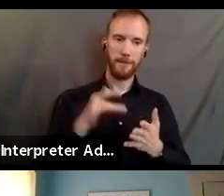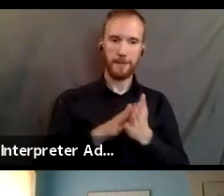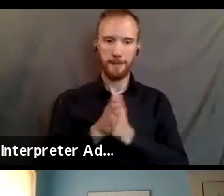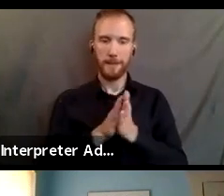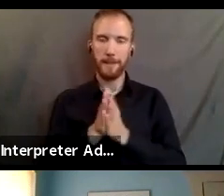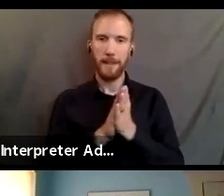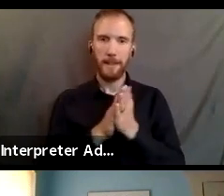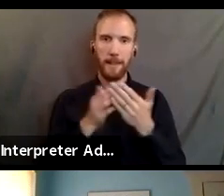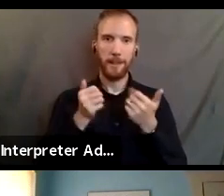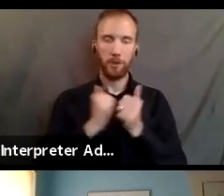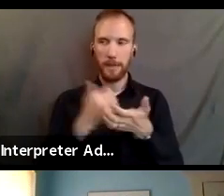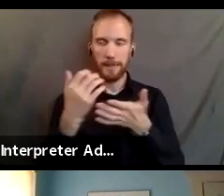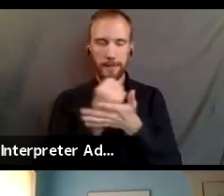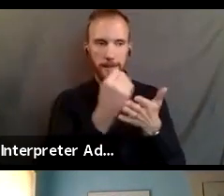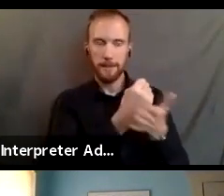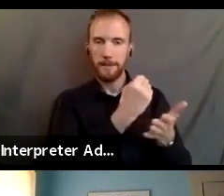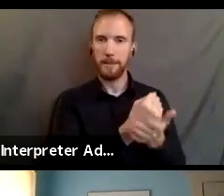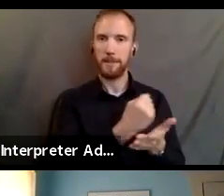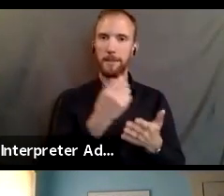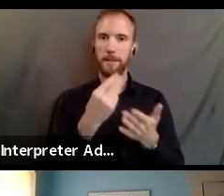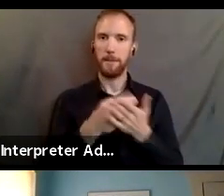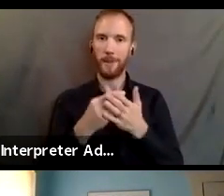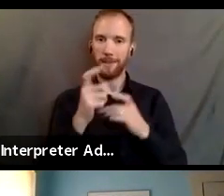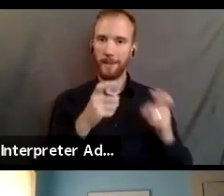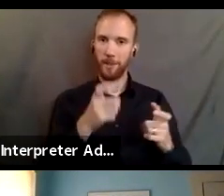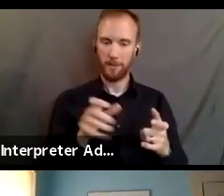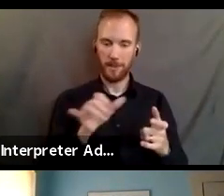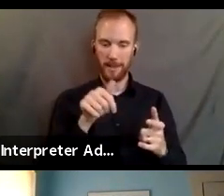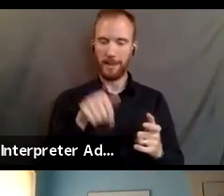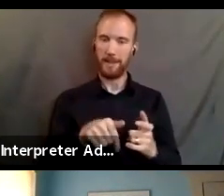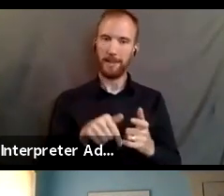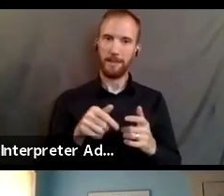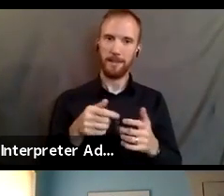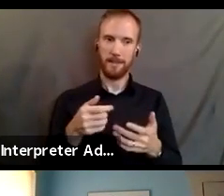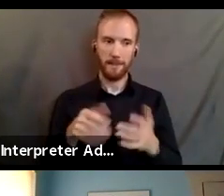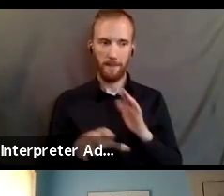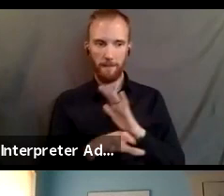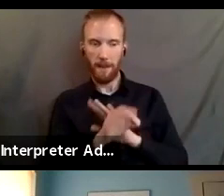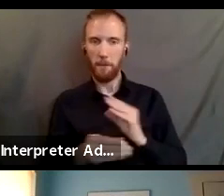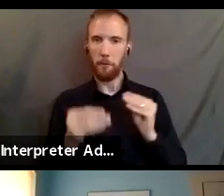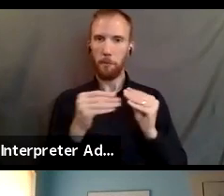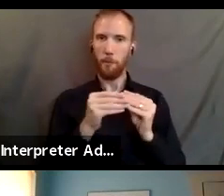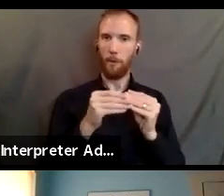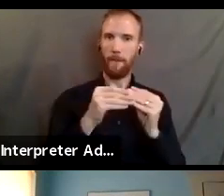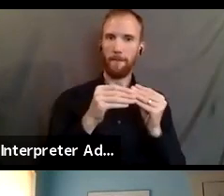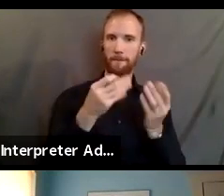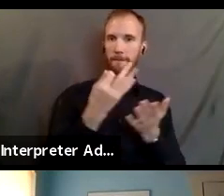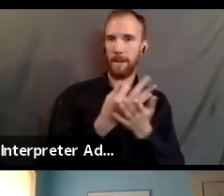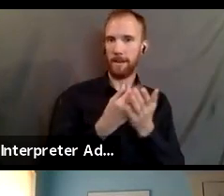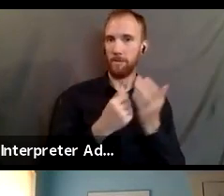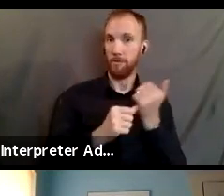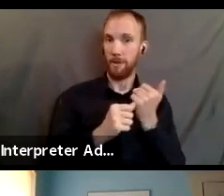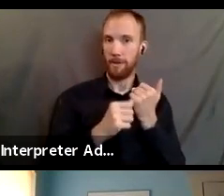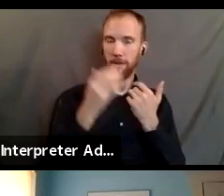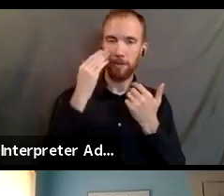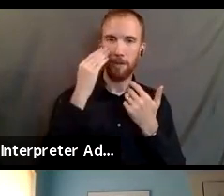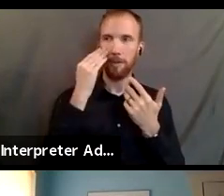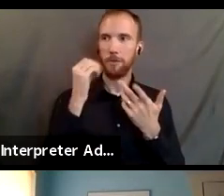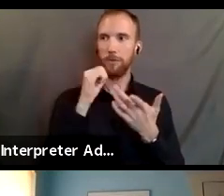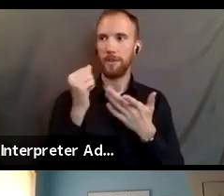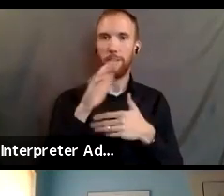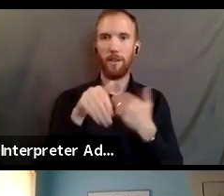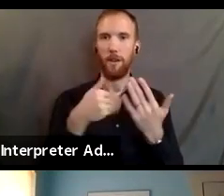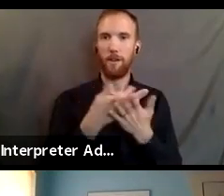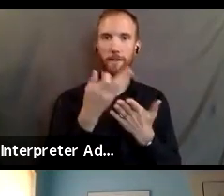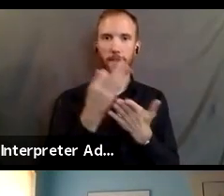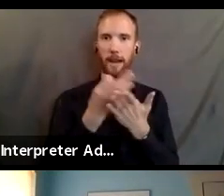scholarships similar to this in order to like have that extra aid because we don't all have the same financial help as like citizen